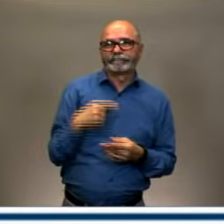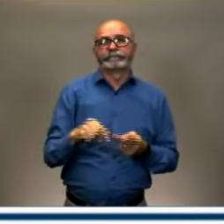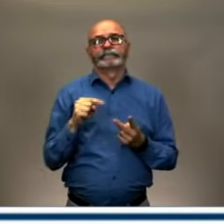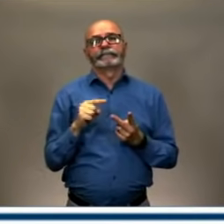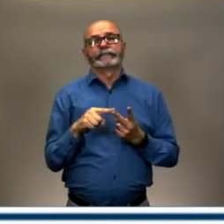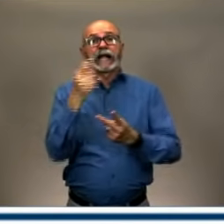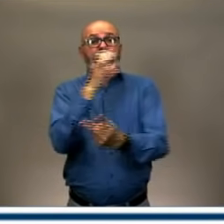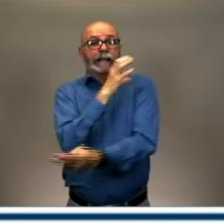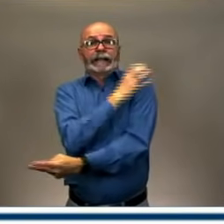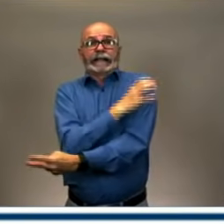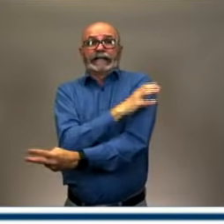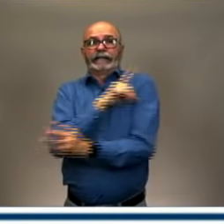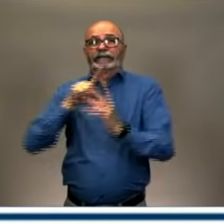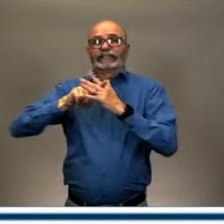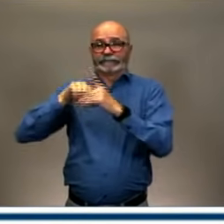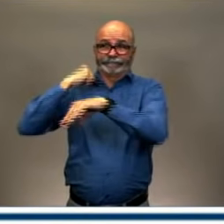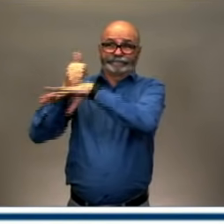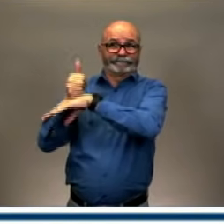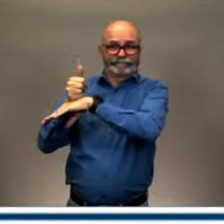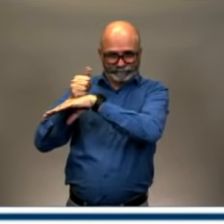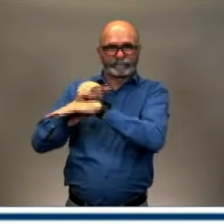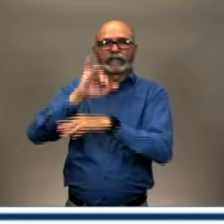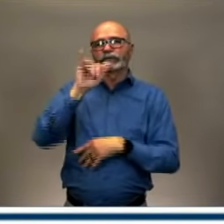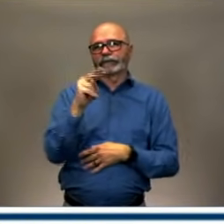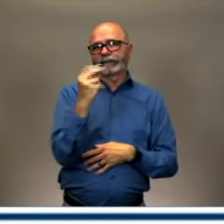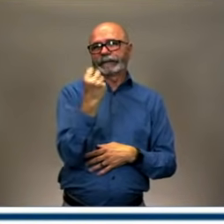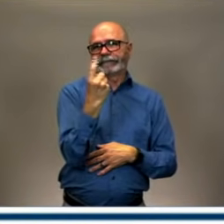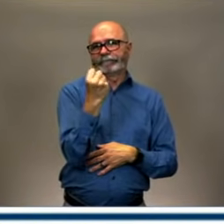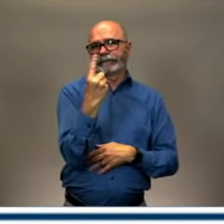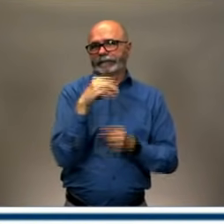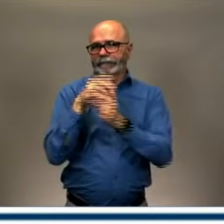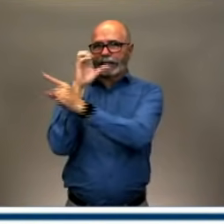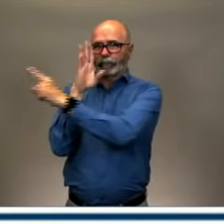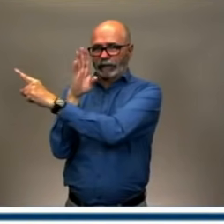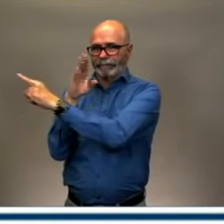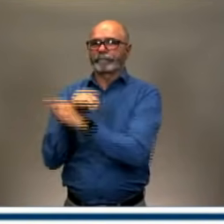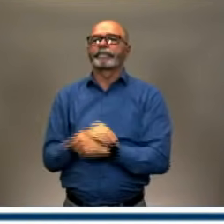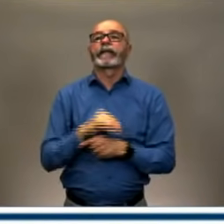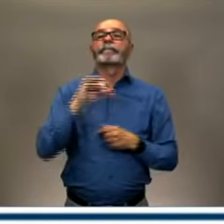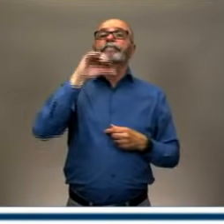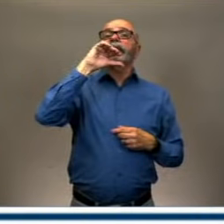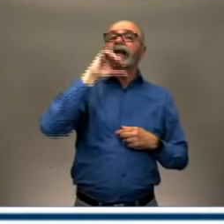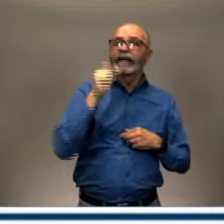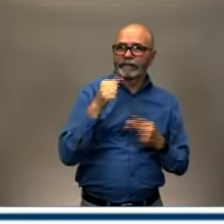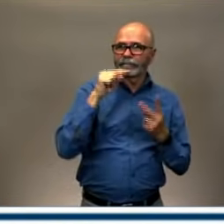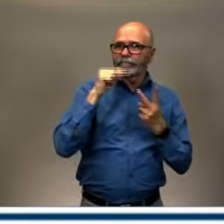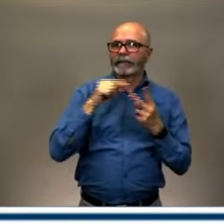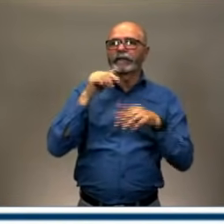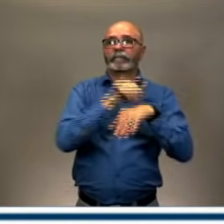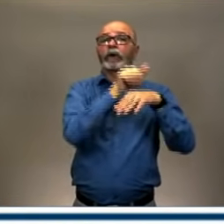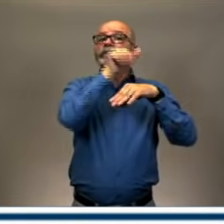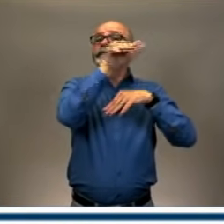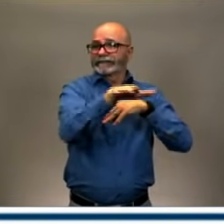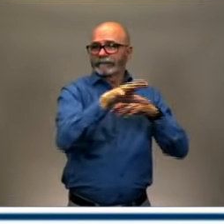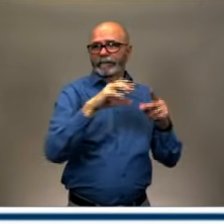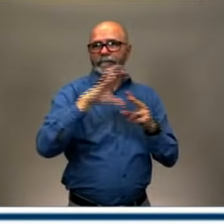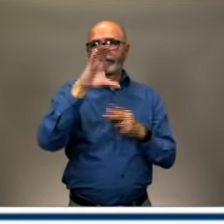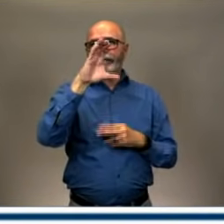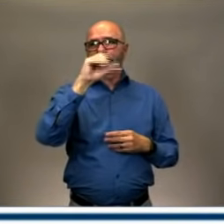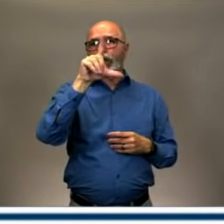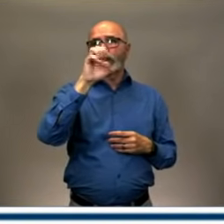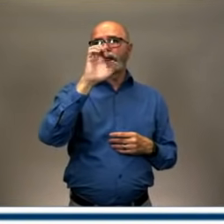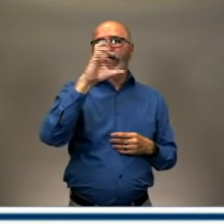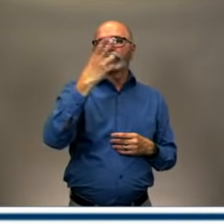of January 11th. And then we have additional shipments that are going to Colchester East Hants Health Centre the week